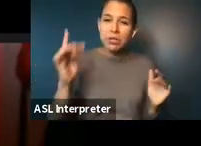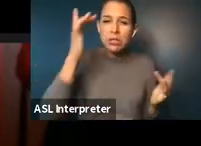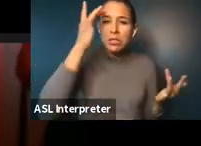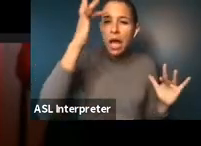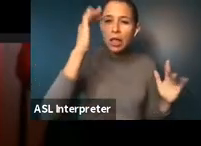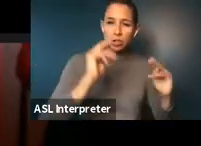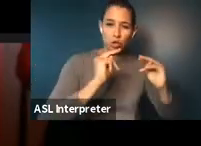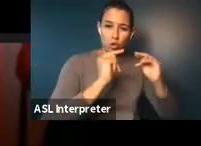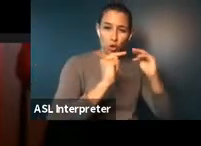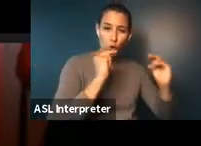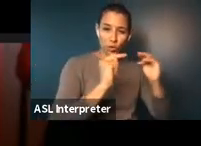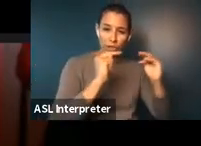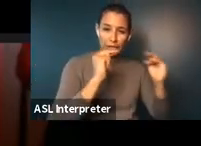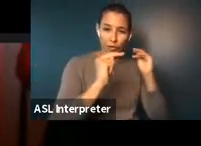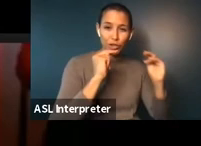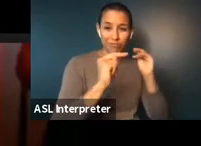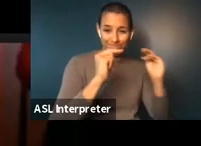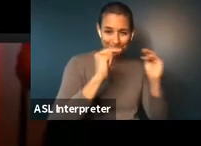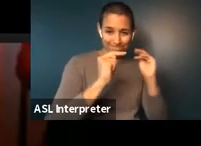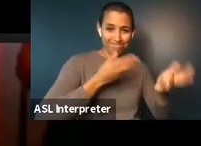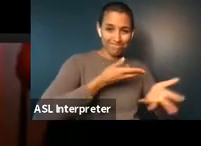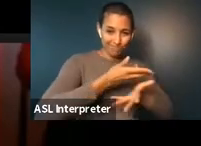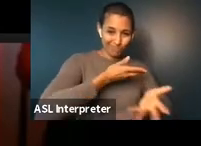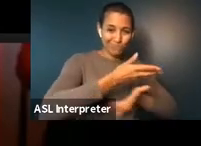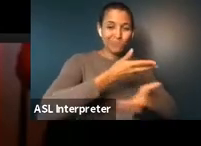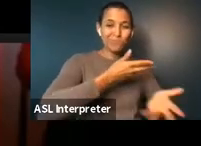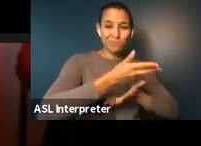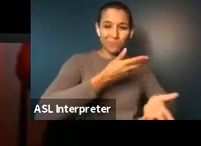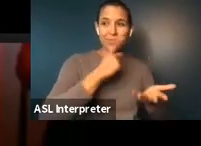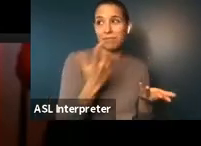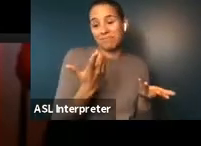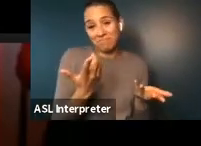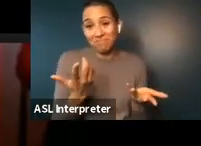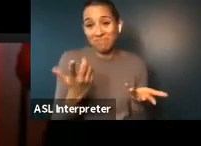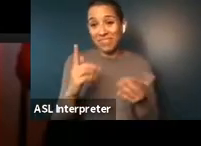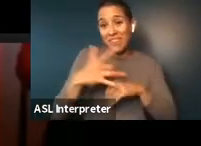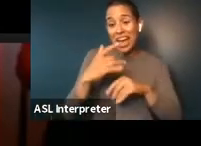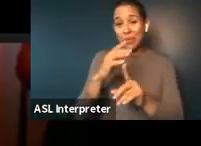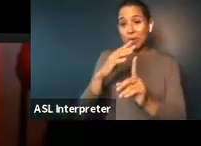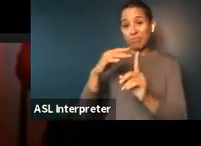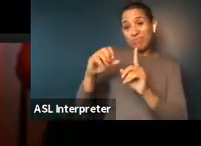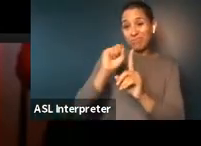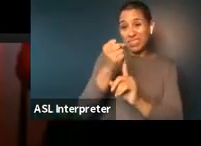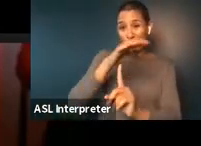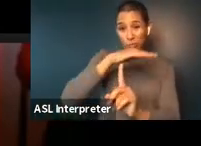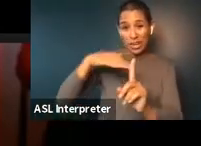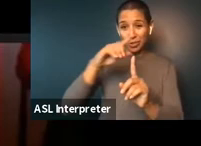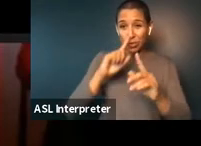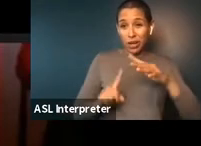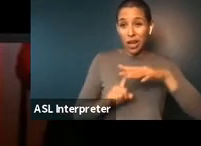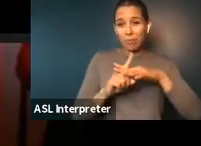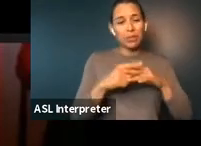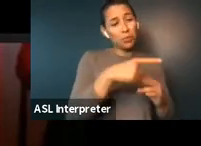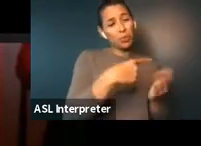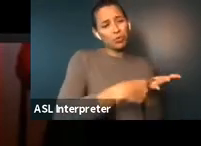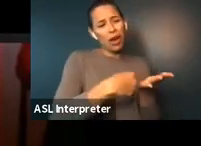of available states and spaces. I mean, you, you talk a little bit about this in your work, you